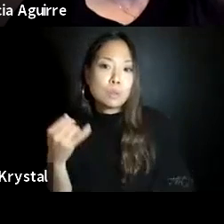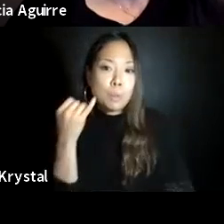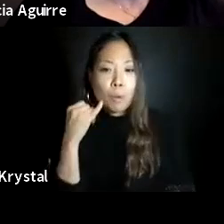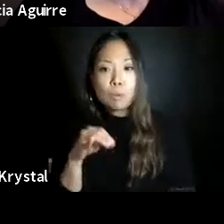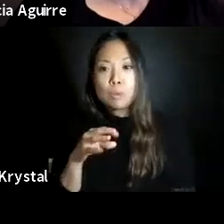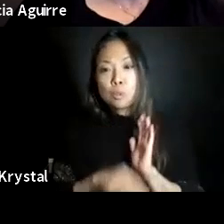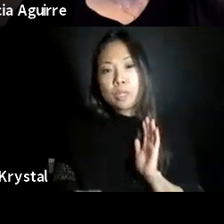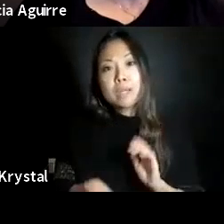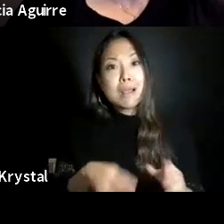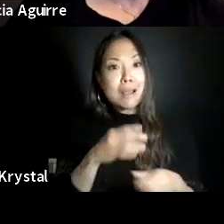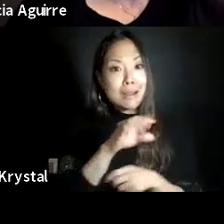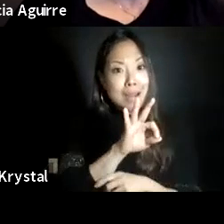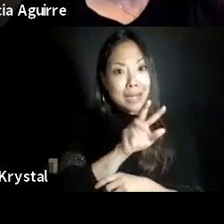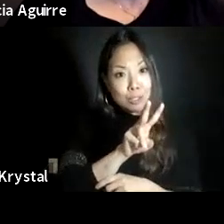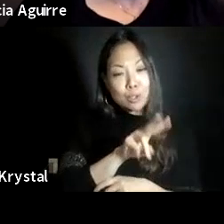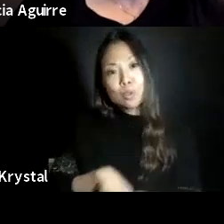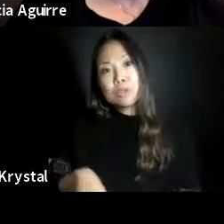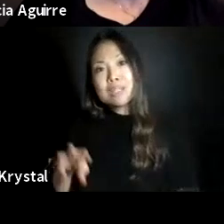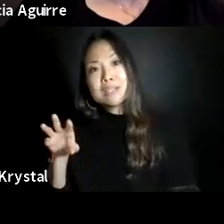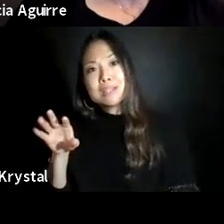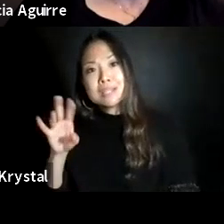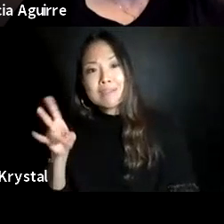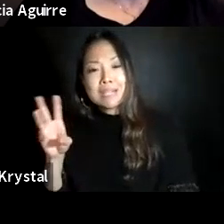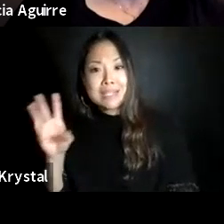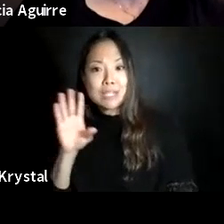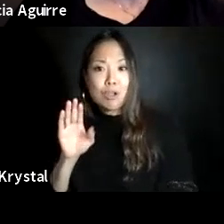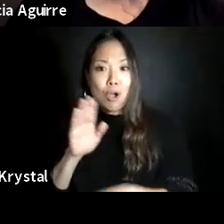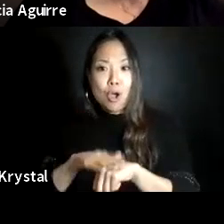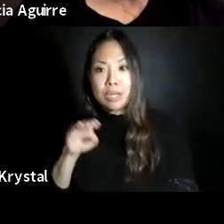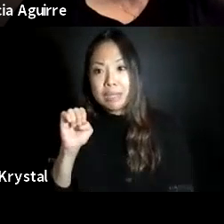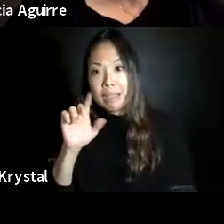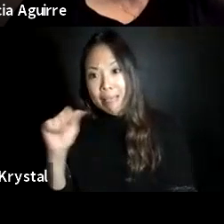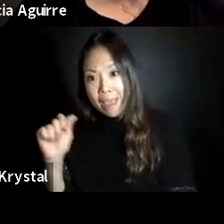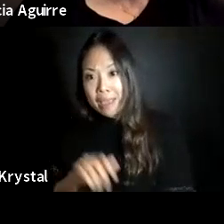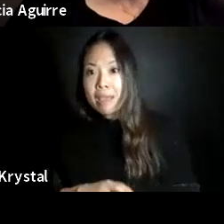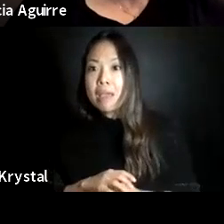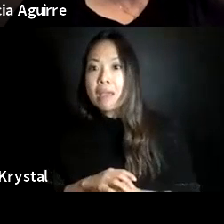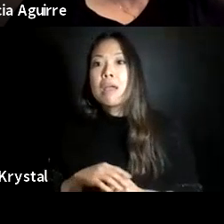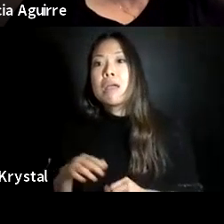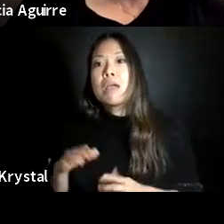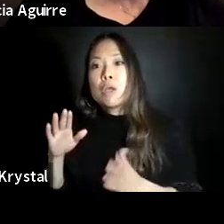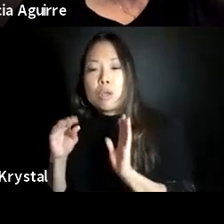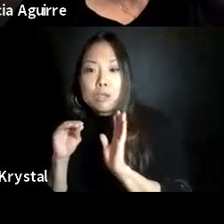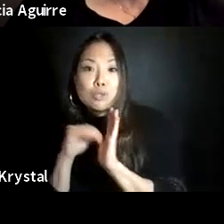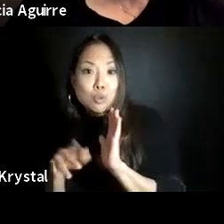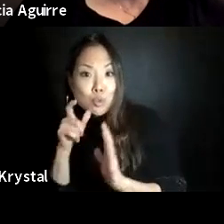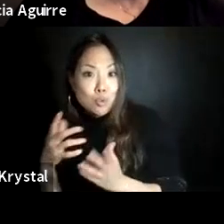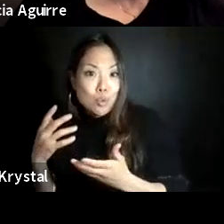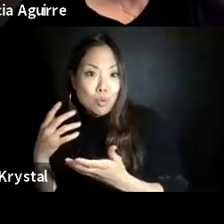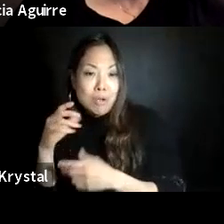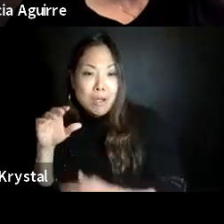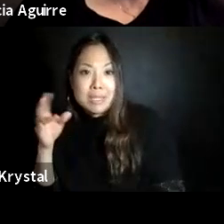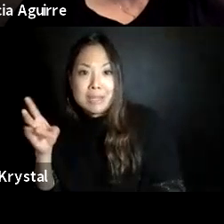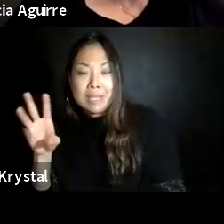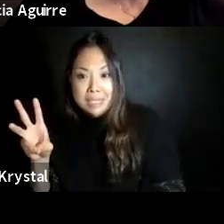earns 76. Now think which has the most space to grow. The student that earns 76 has more space to grow. If we calculate